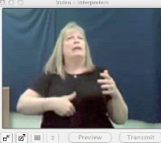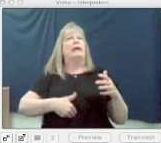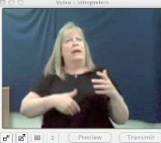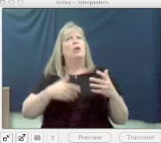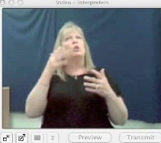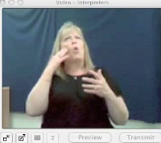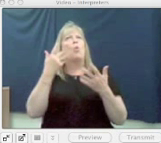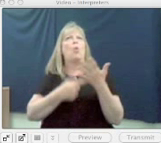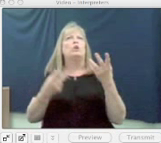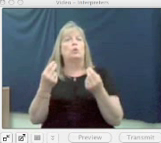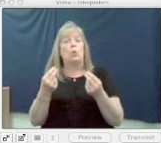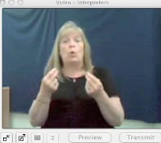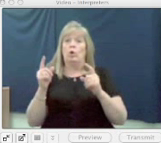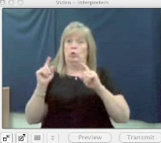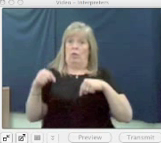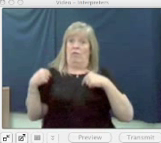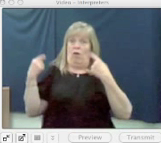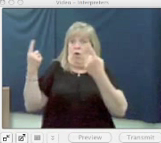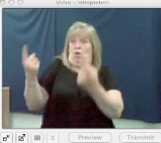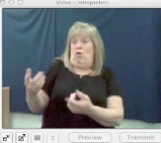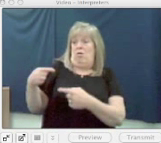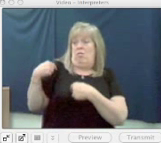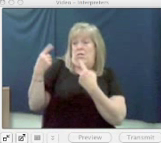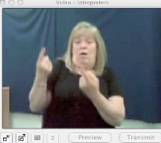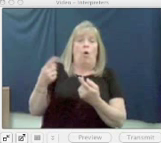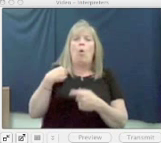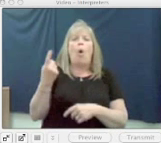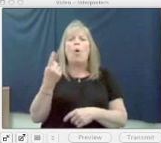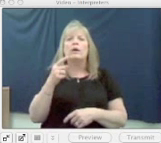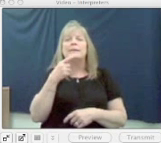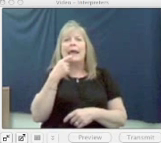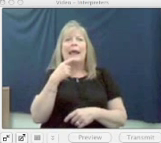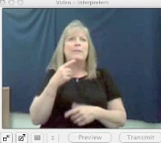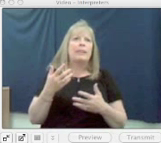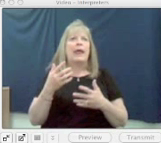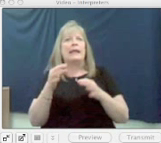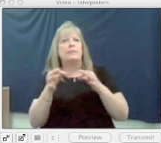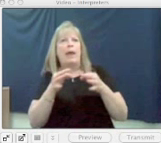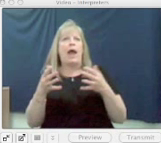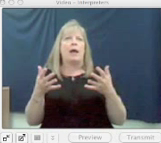the only way we have of accessing